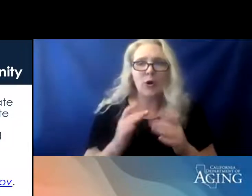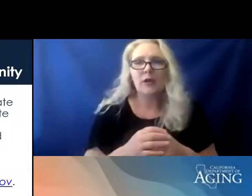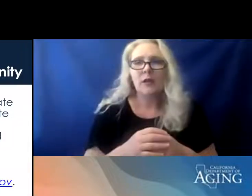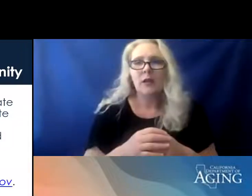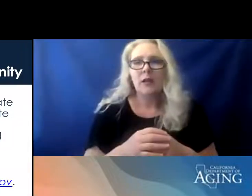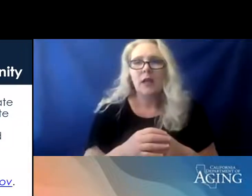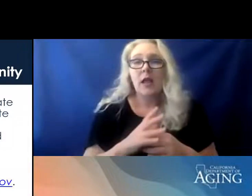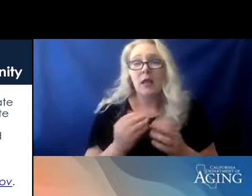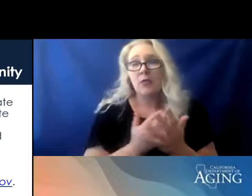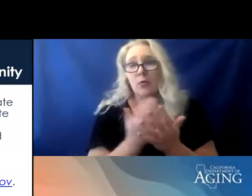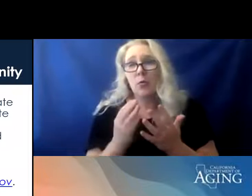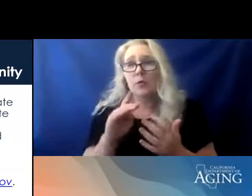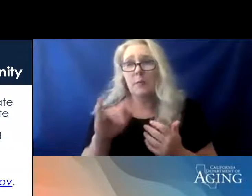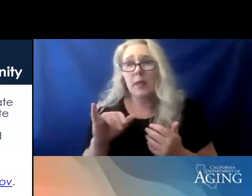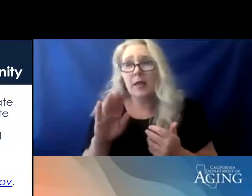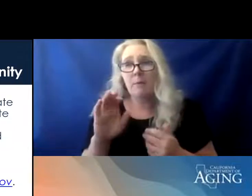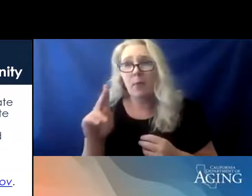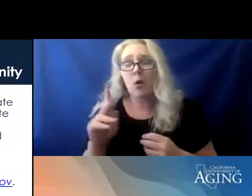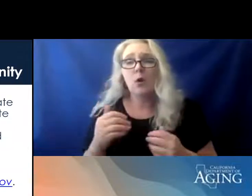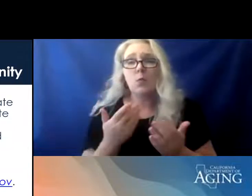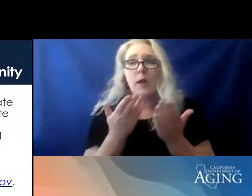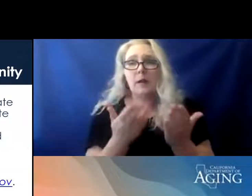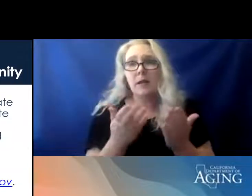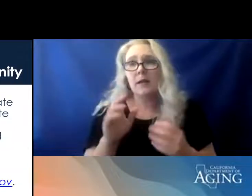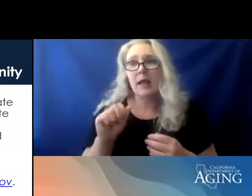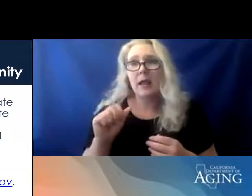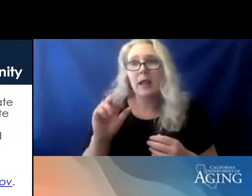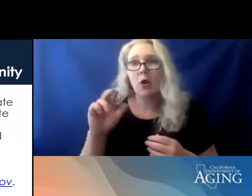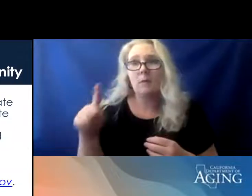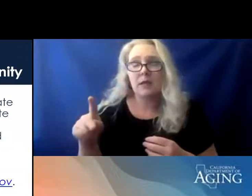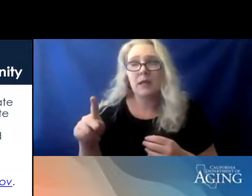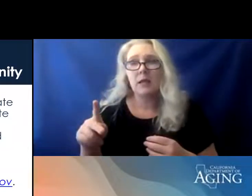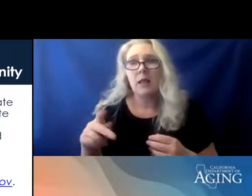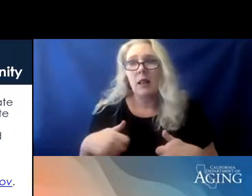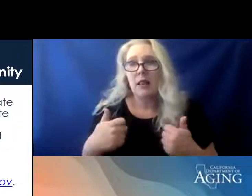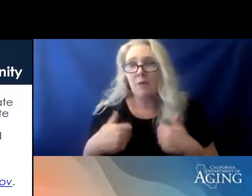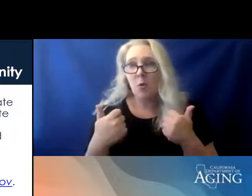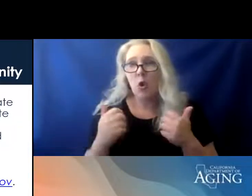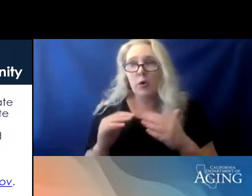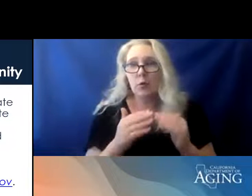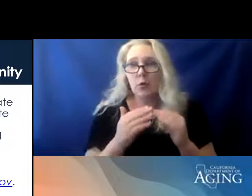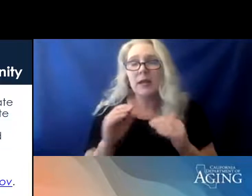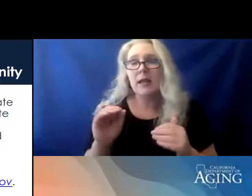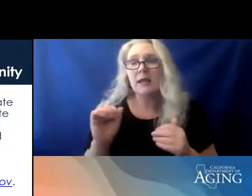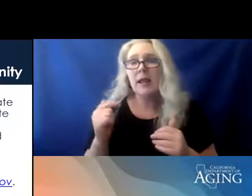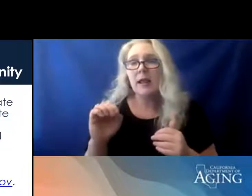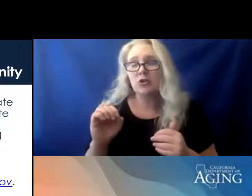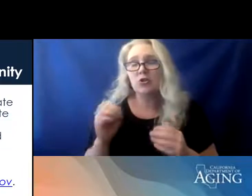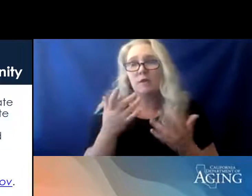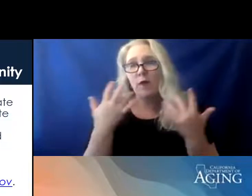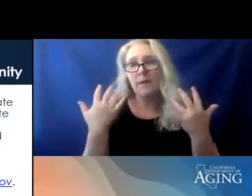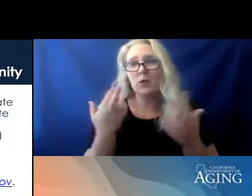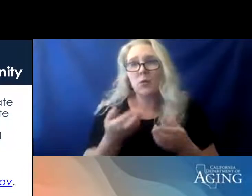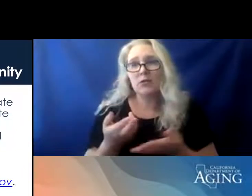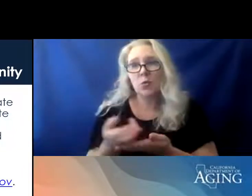the playbook, we recommend several of AARP's livable communities and age-friendly resources. So really the playbook